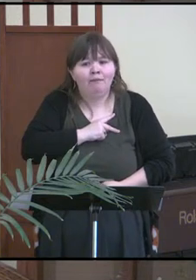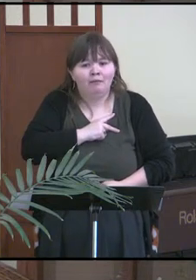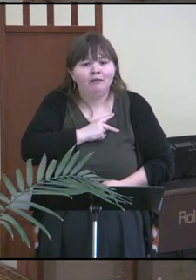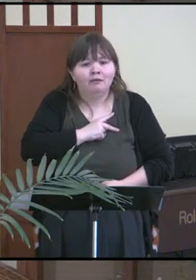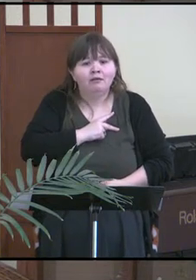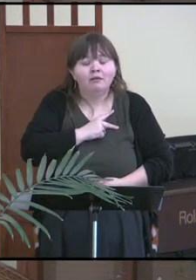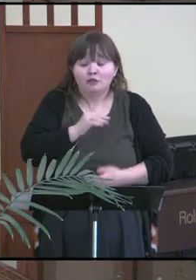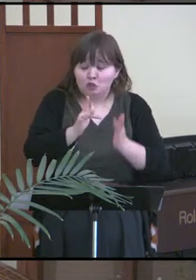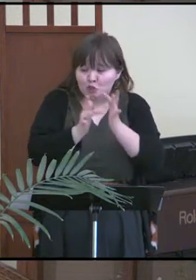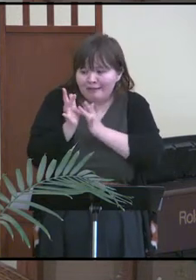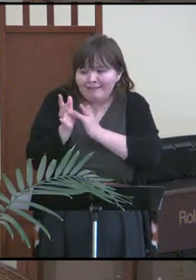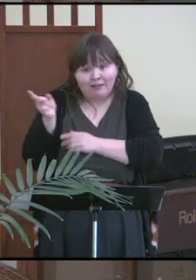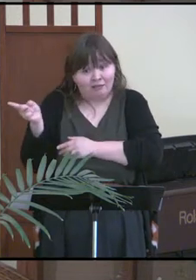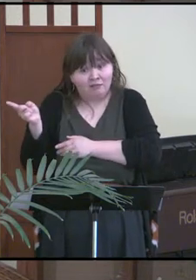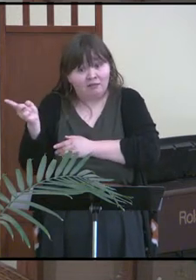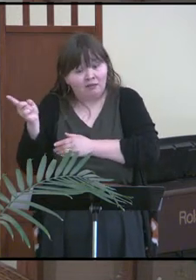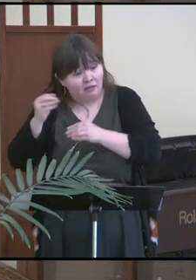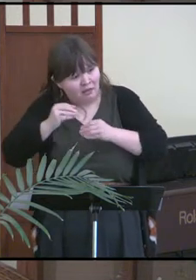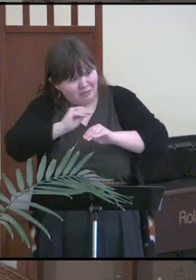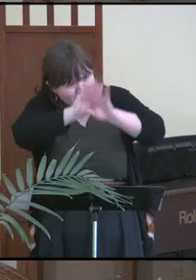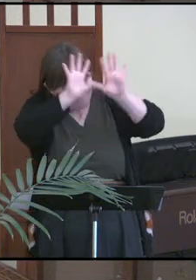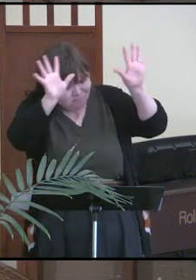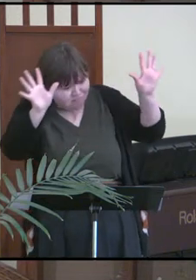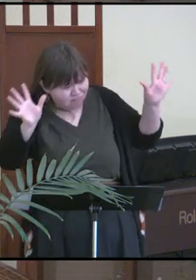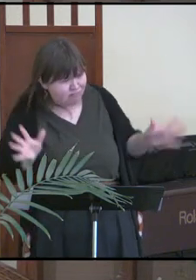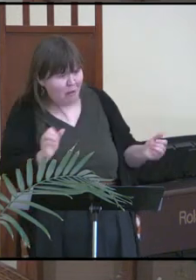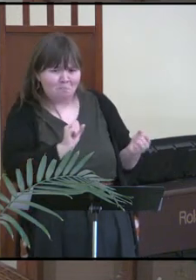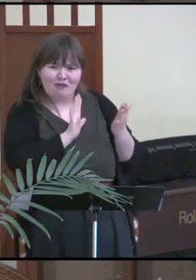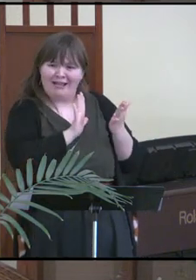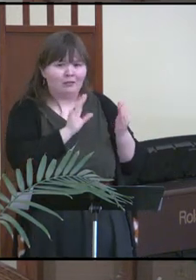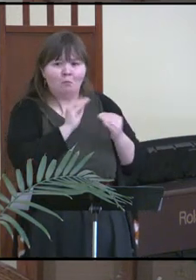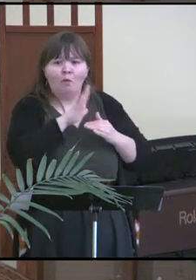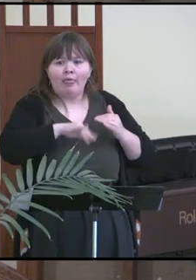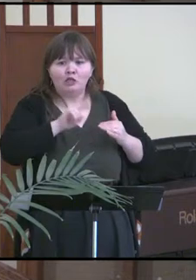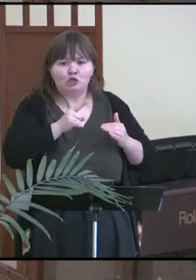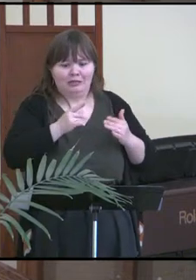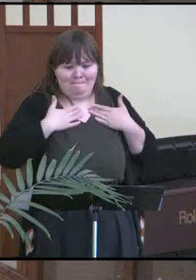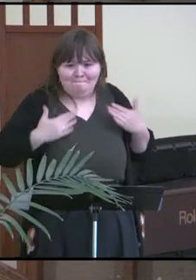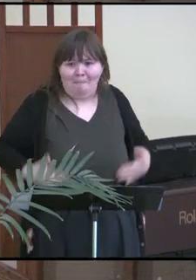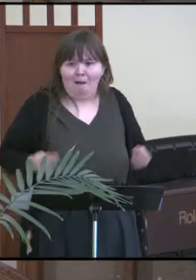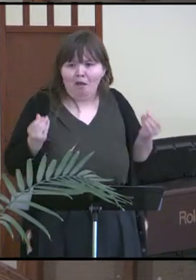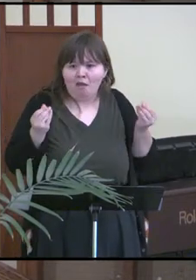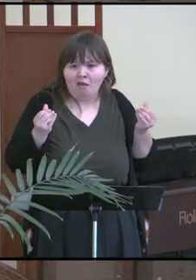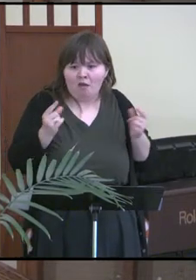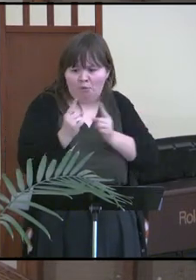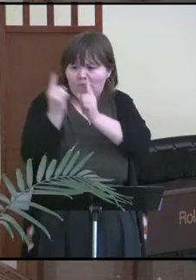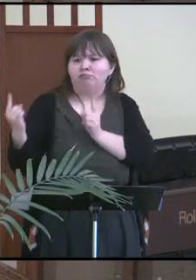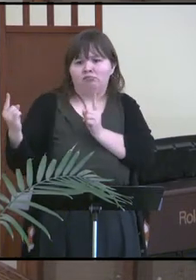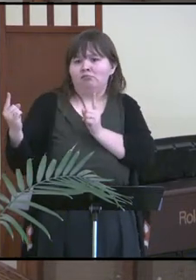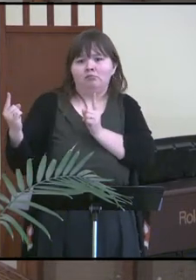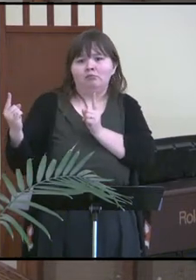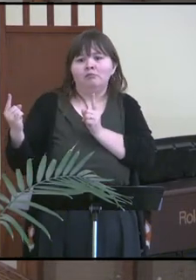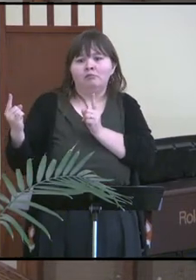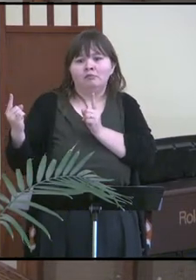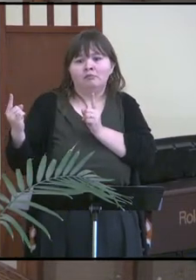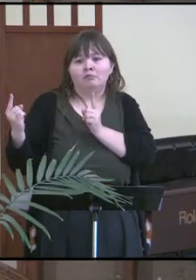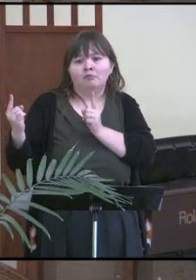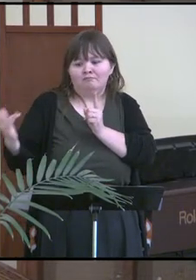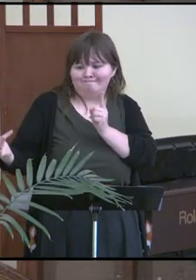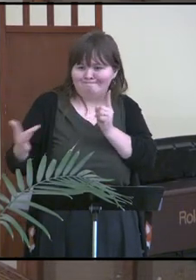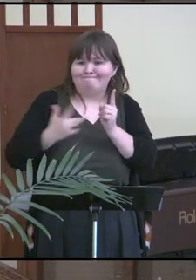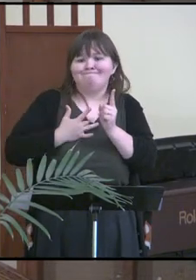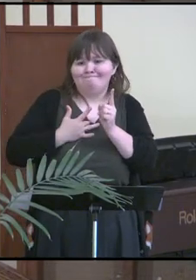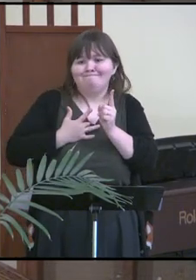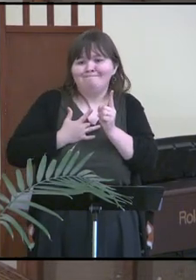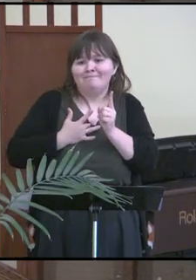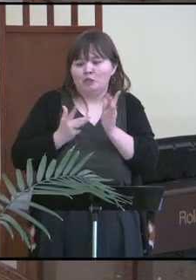Jesus invokes a presence that is more than just a physical being a few feet away. Jesus